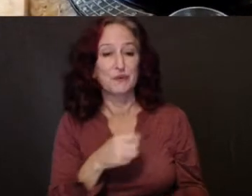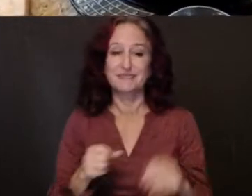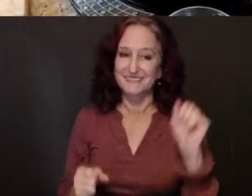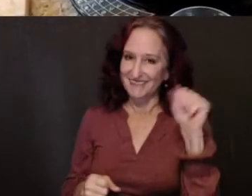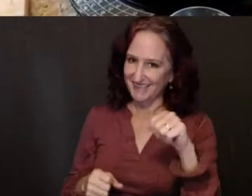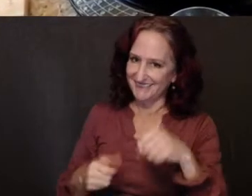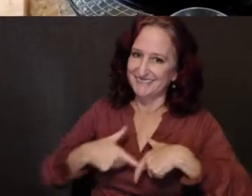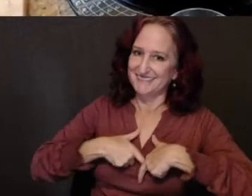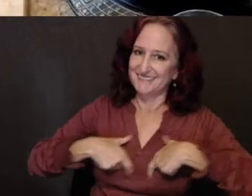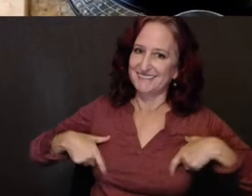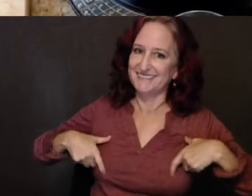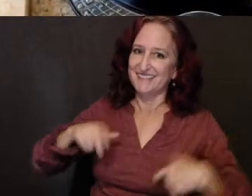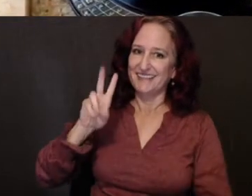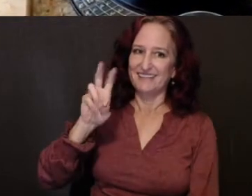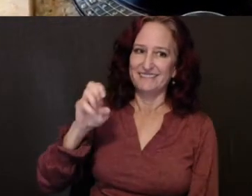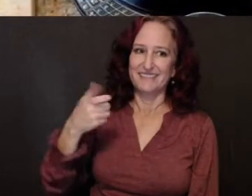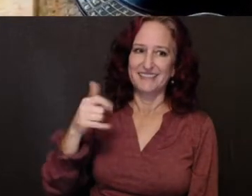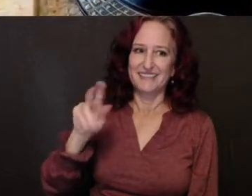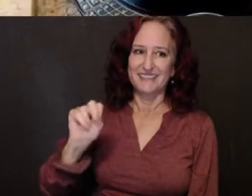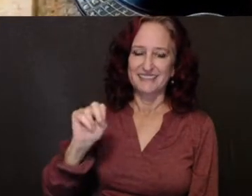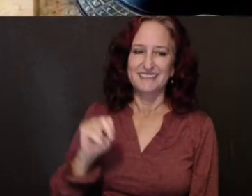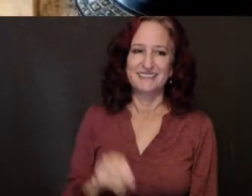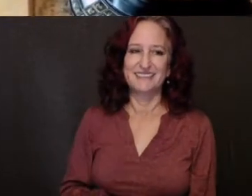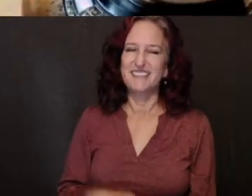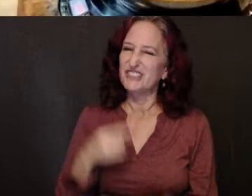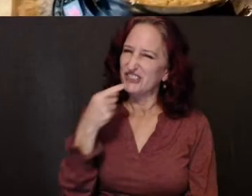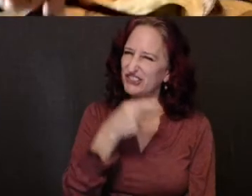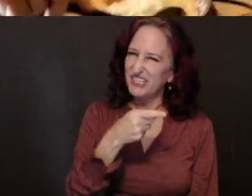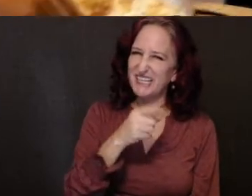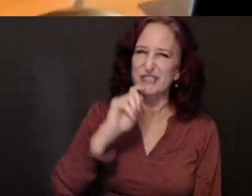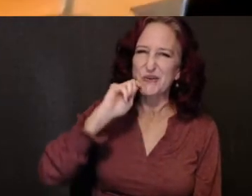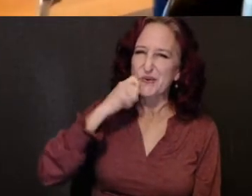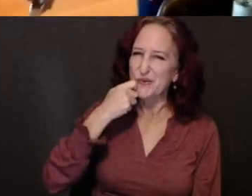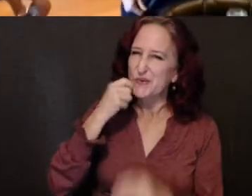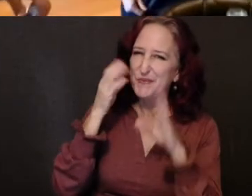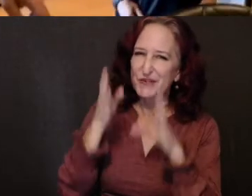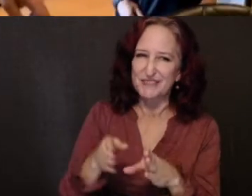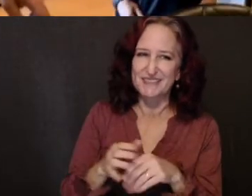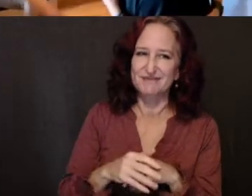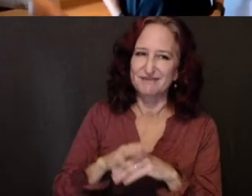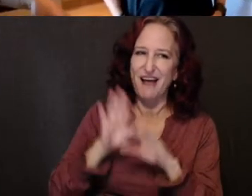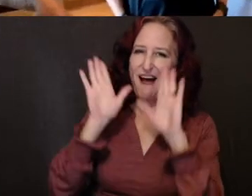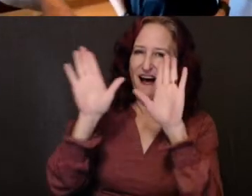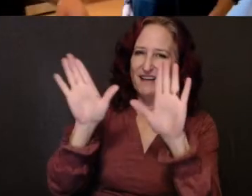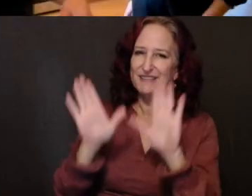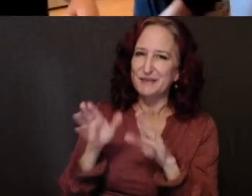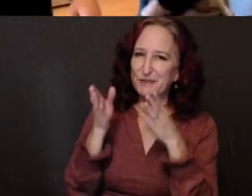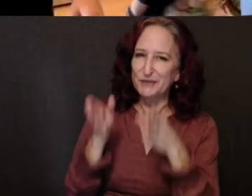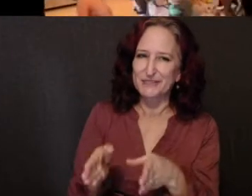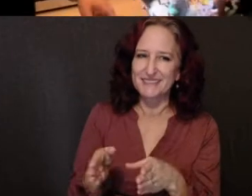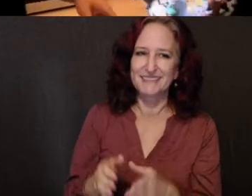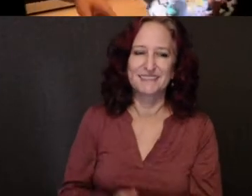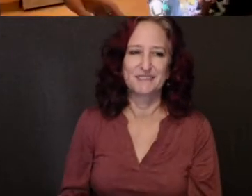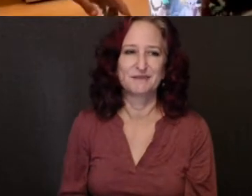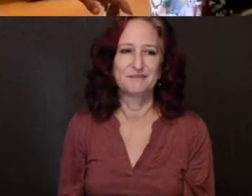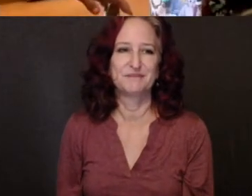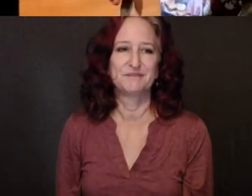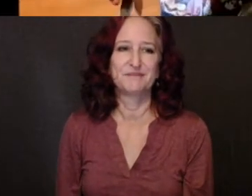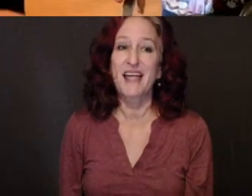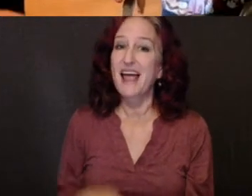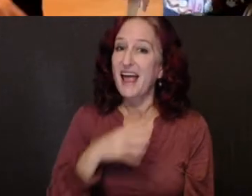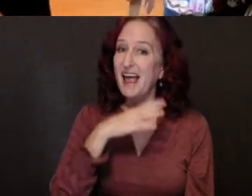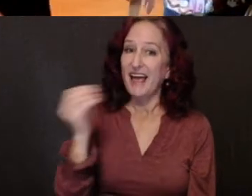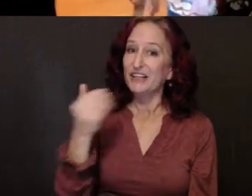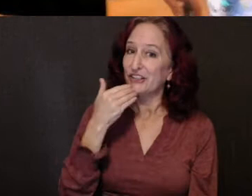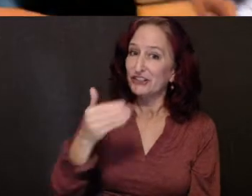a jacket that says vegan? If so, she thinks it's super cool. Yes, there you go. Lisa